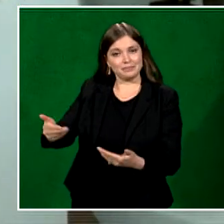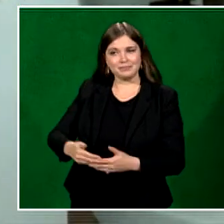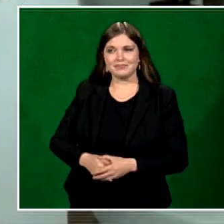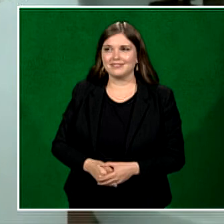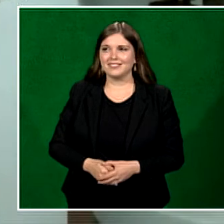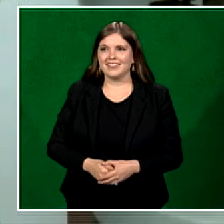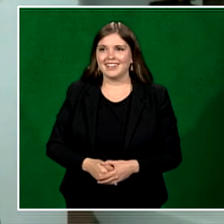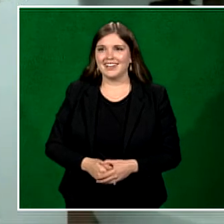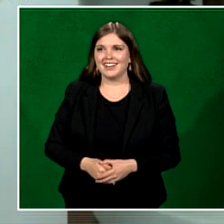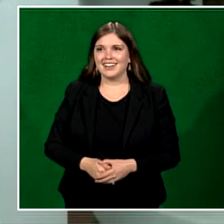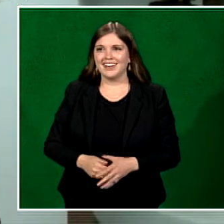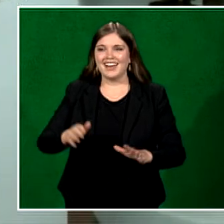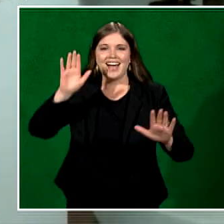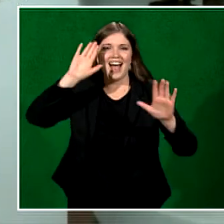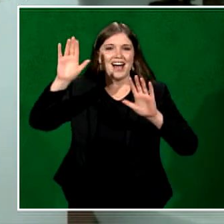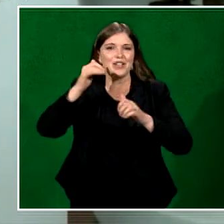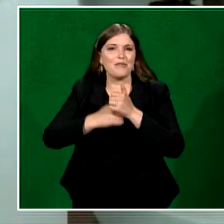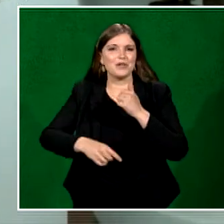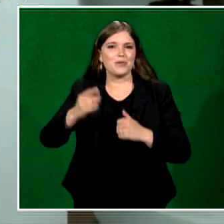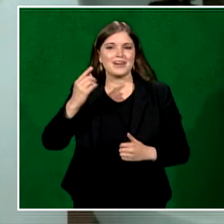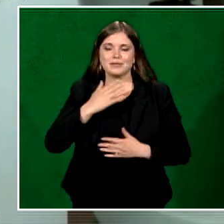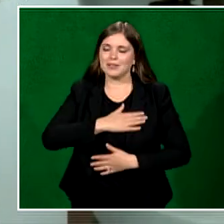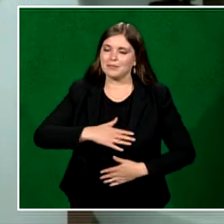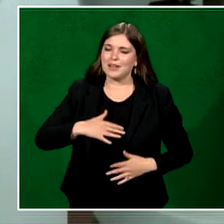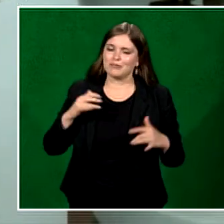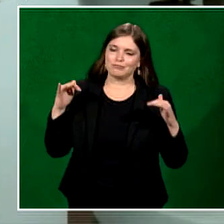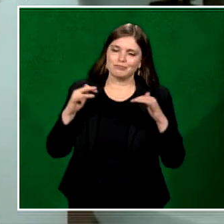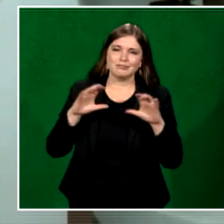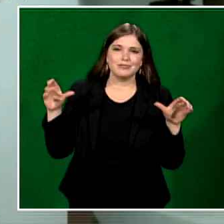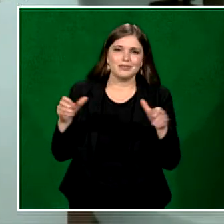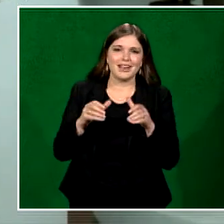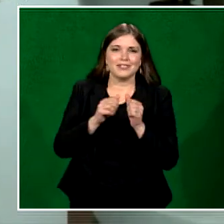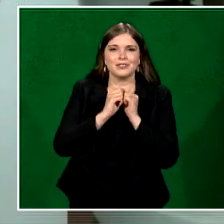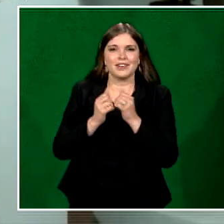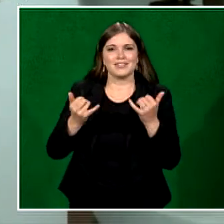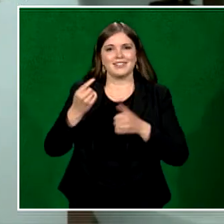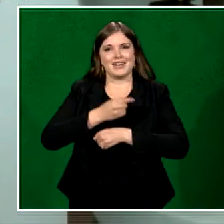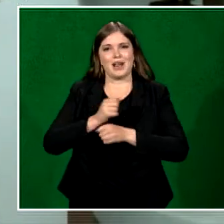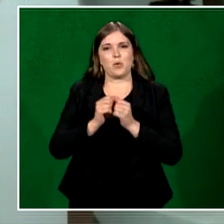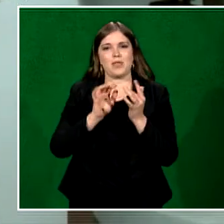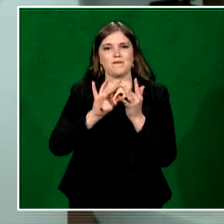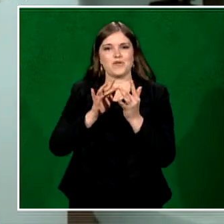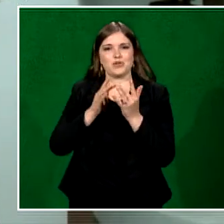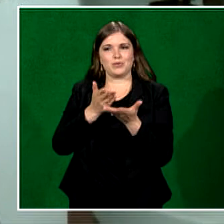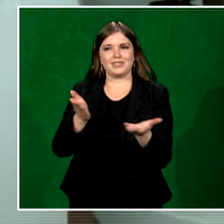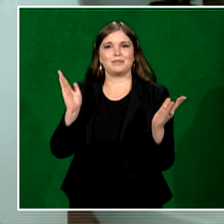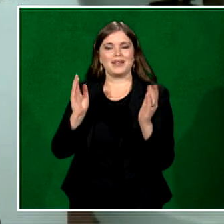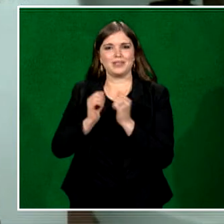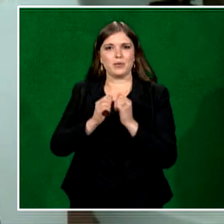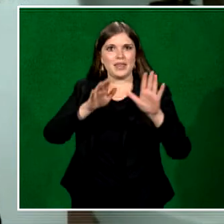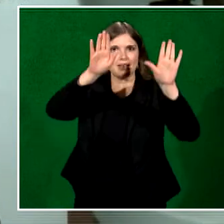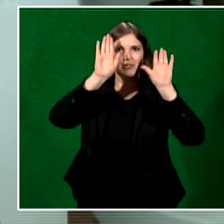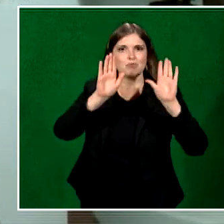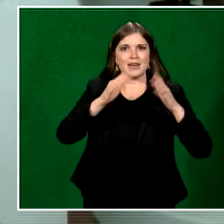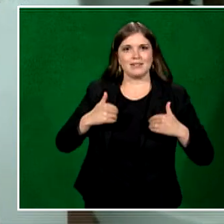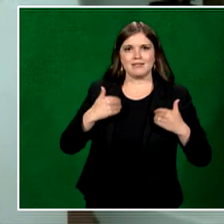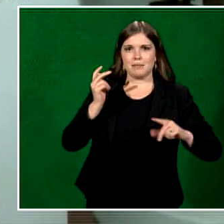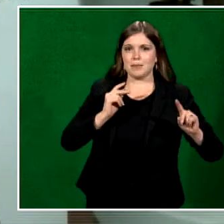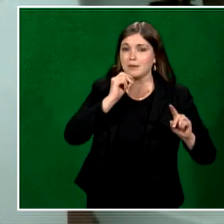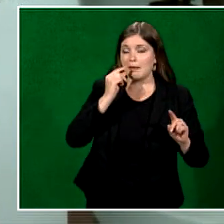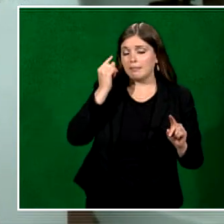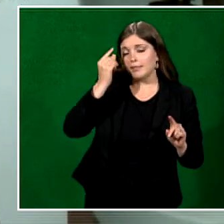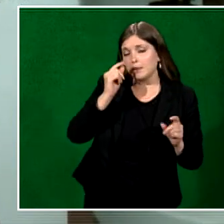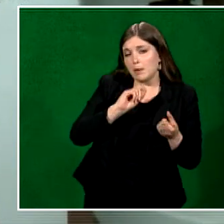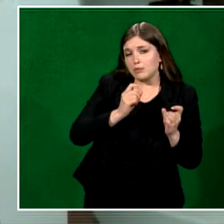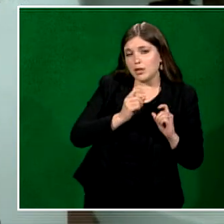Hello, everyone. It's been a pleasure to gather with you all today in this virtual space to hear from these incredible young people who are not just thinking about changing the world,